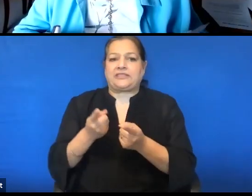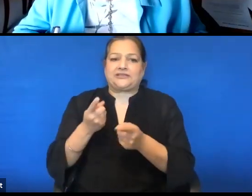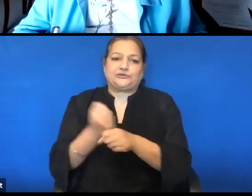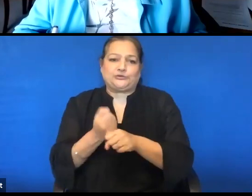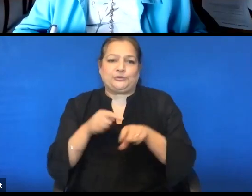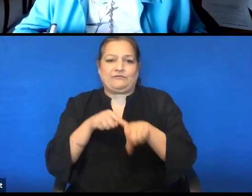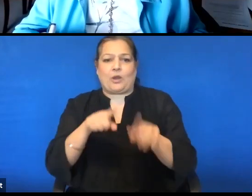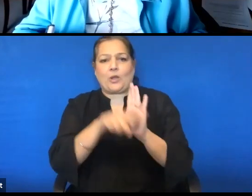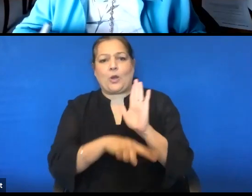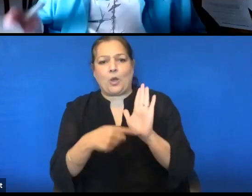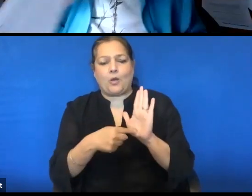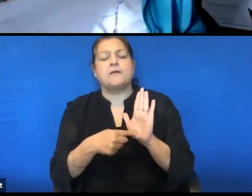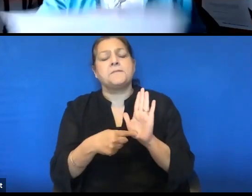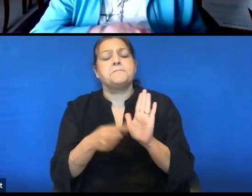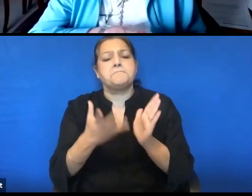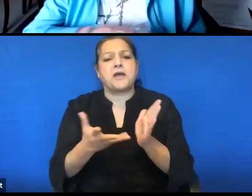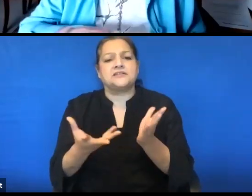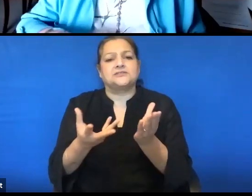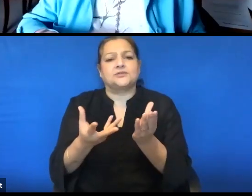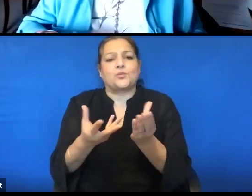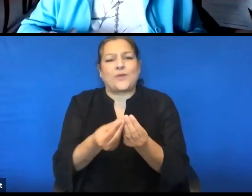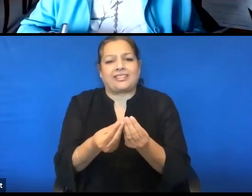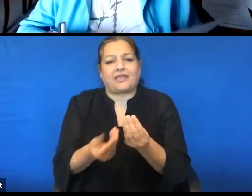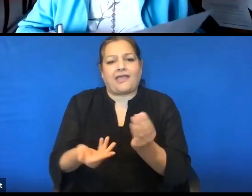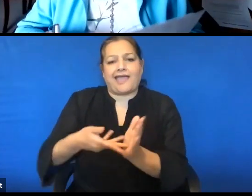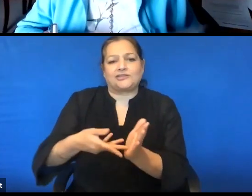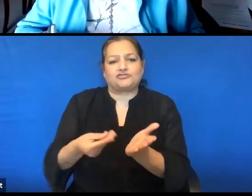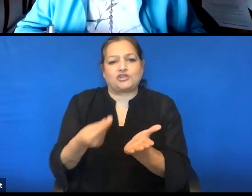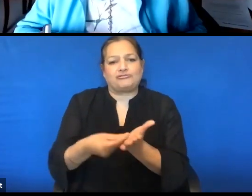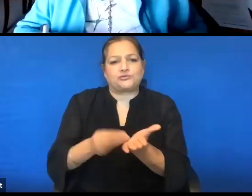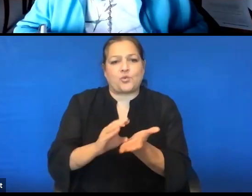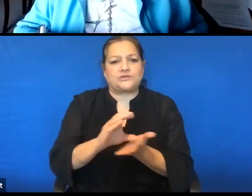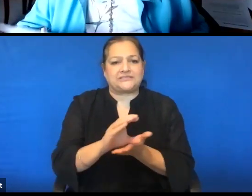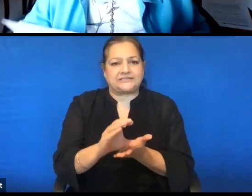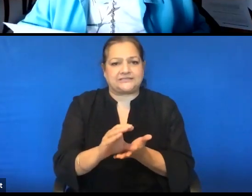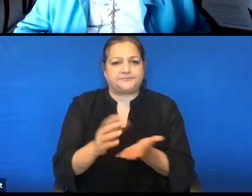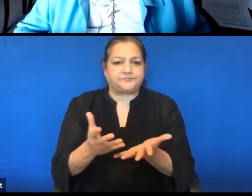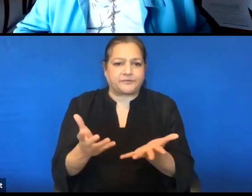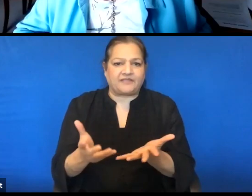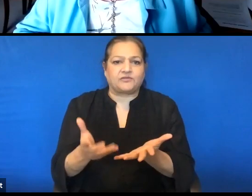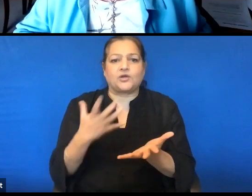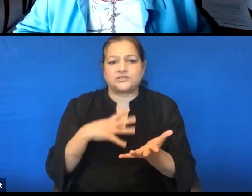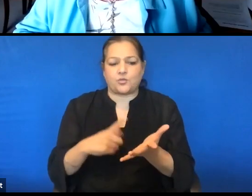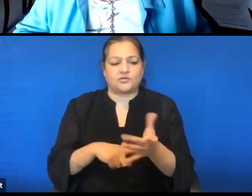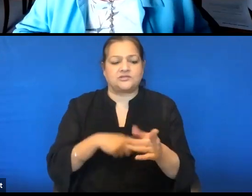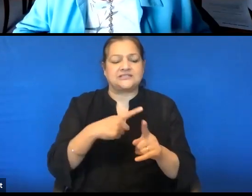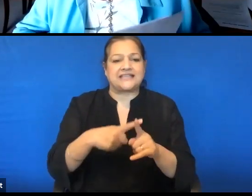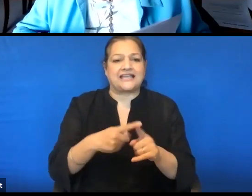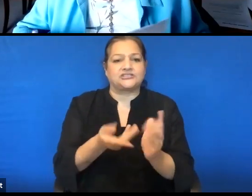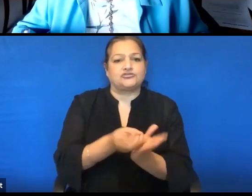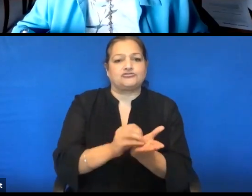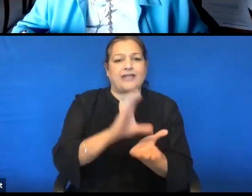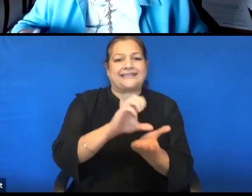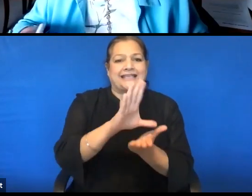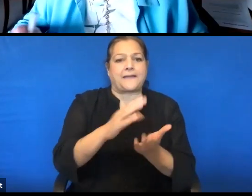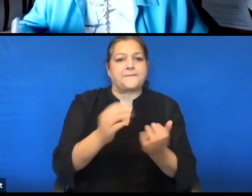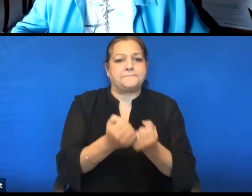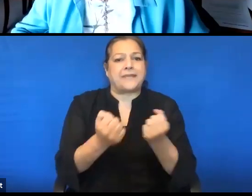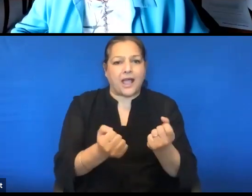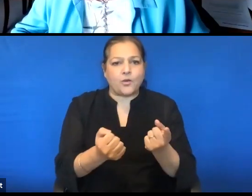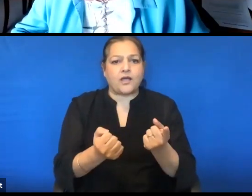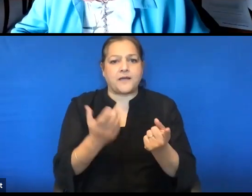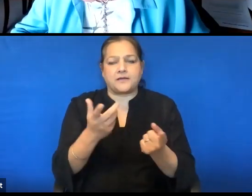must come with extra resources. And obviously I want to push down tax-raising powers to local authorities. They don't have to go cap in